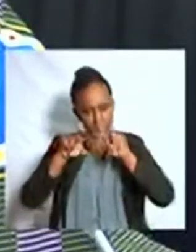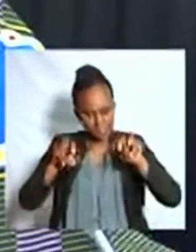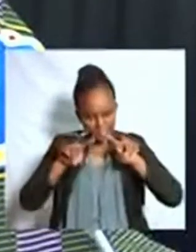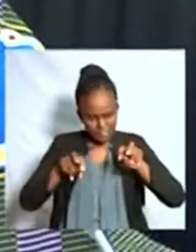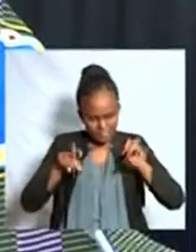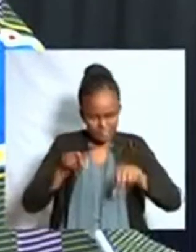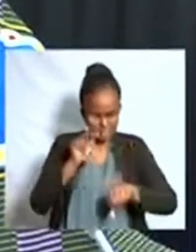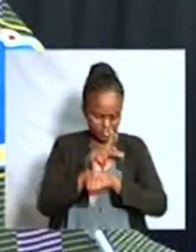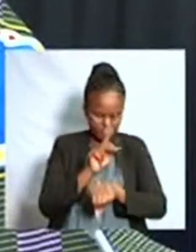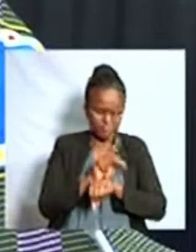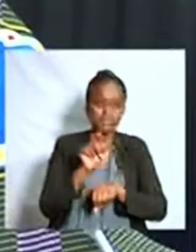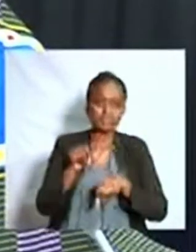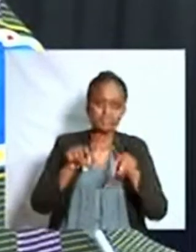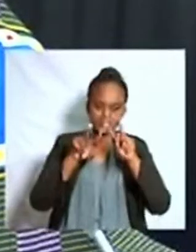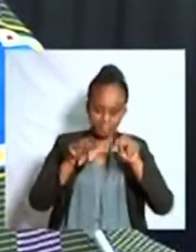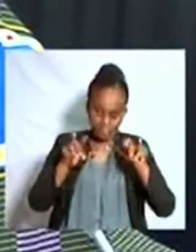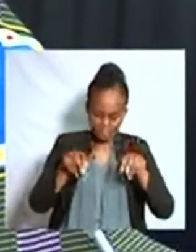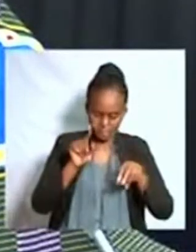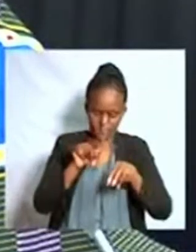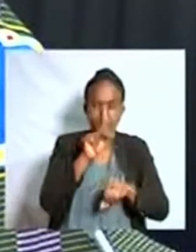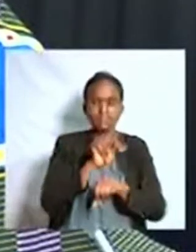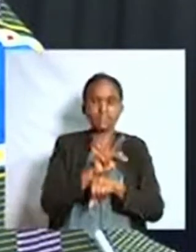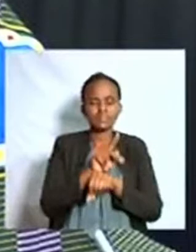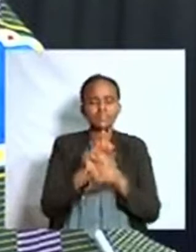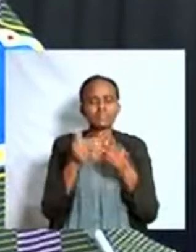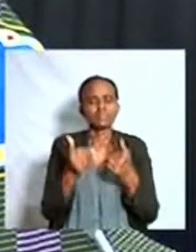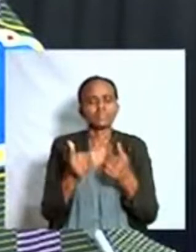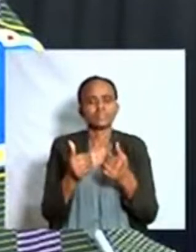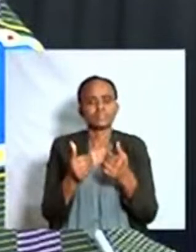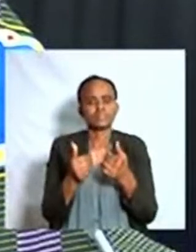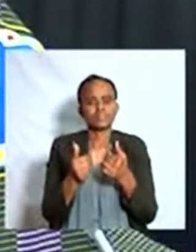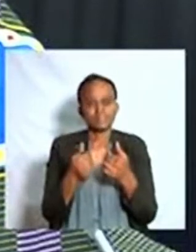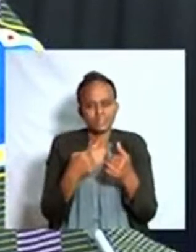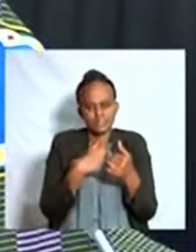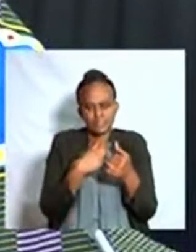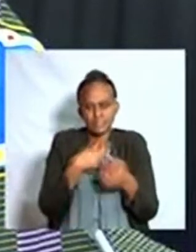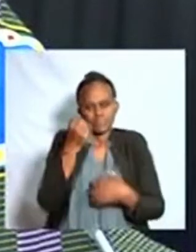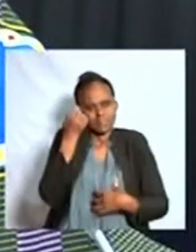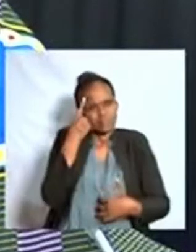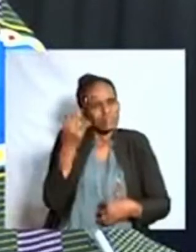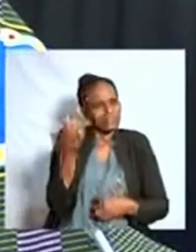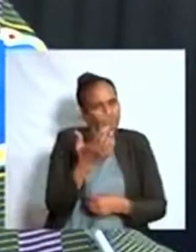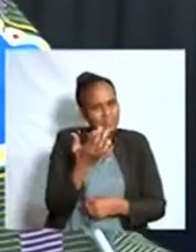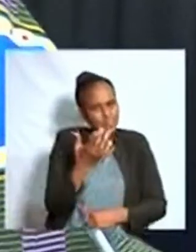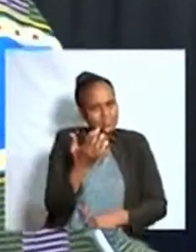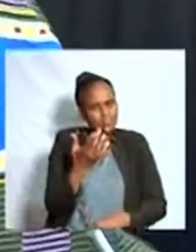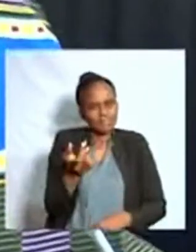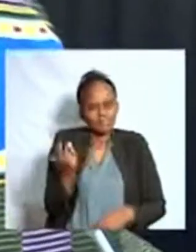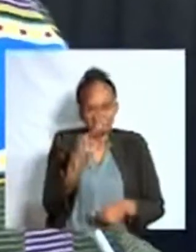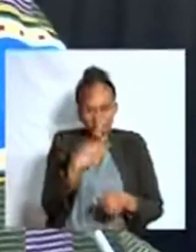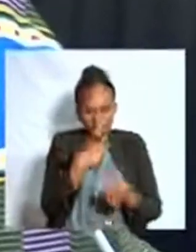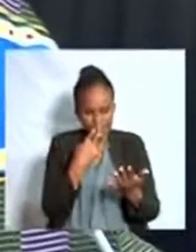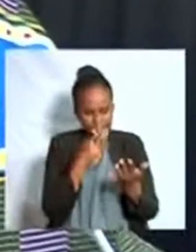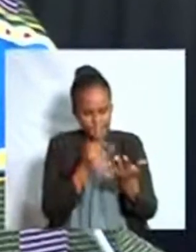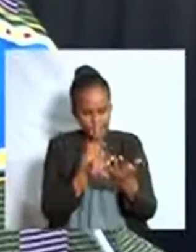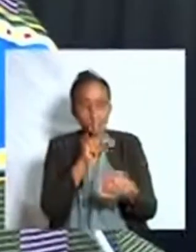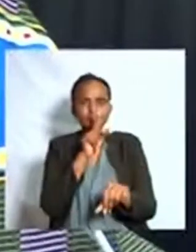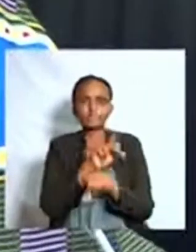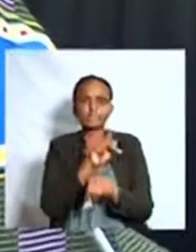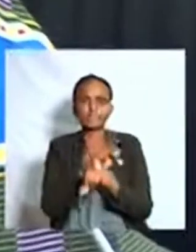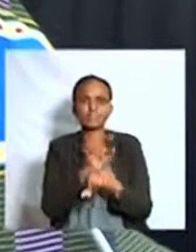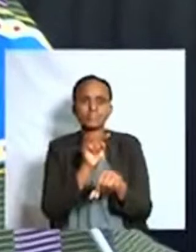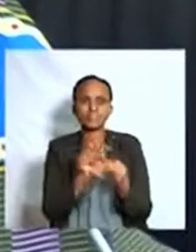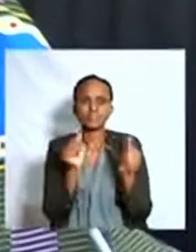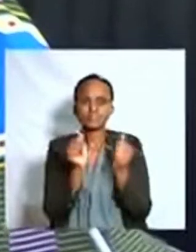such projects. Now, what I'm not understanding is when I look at this project